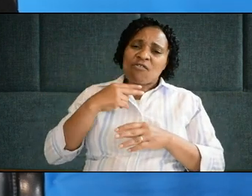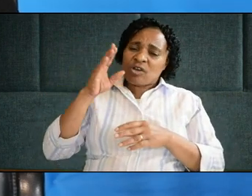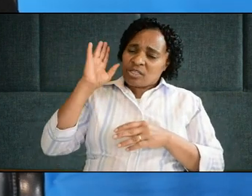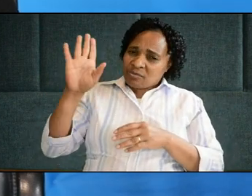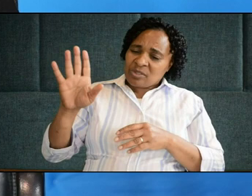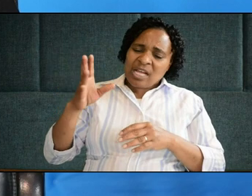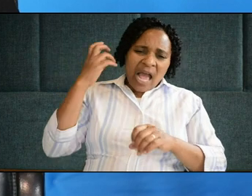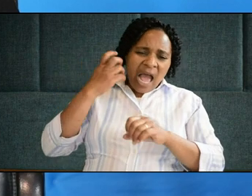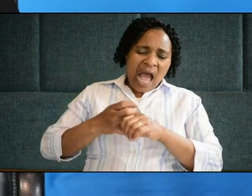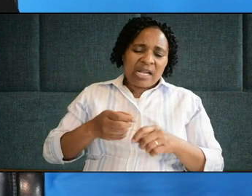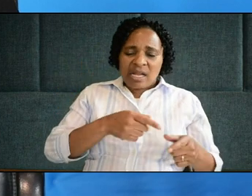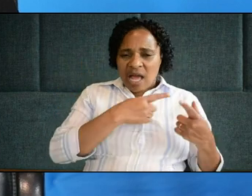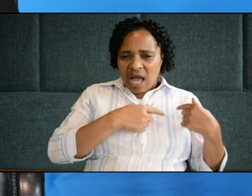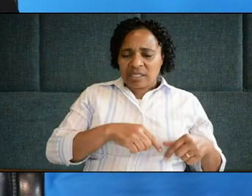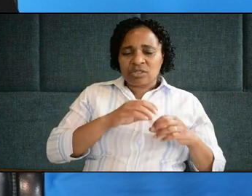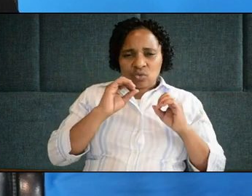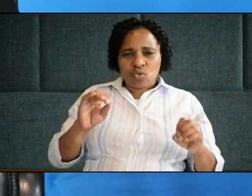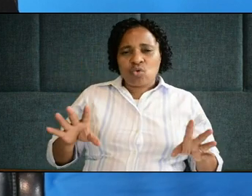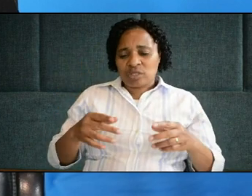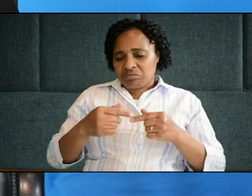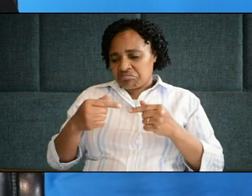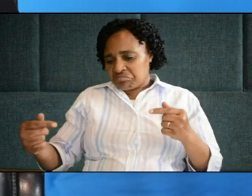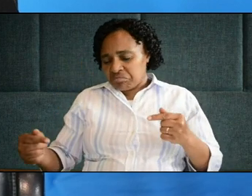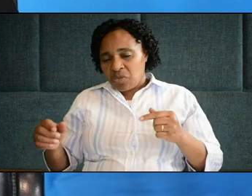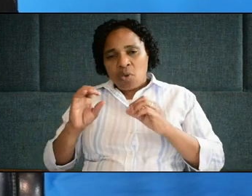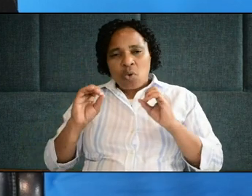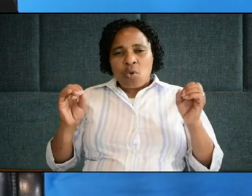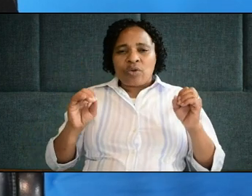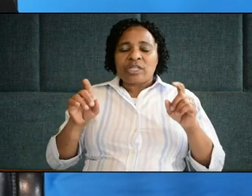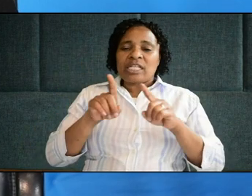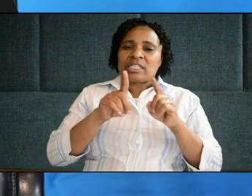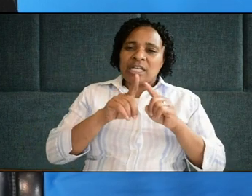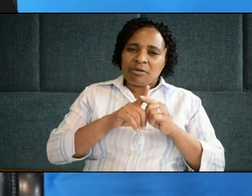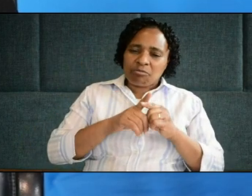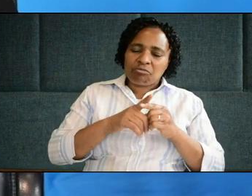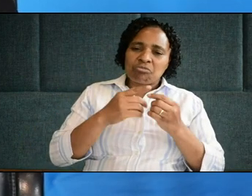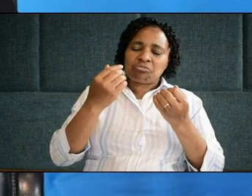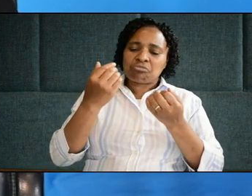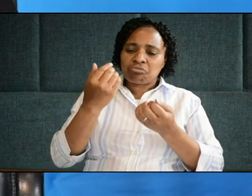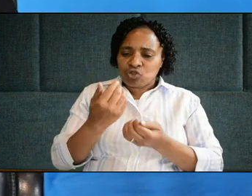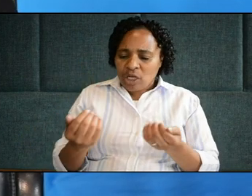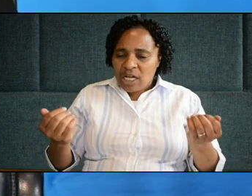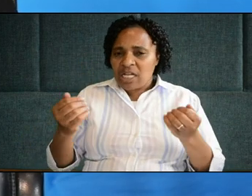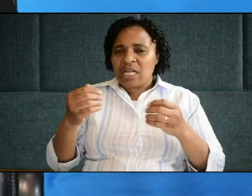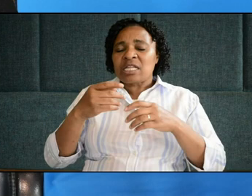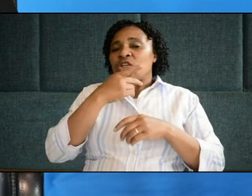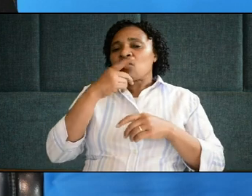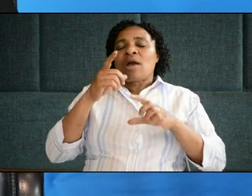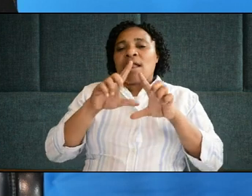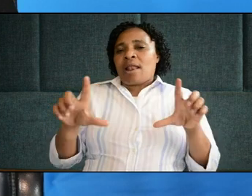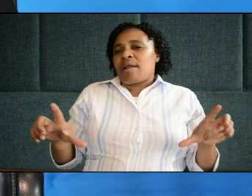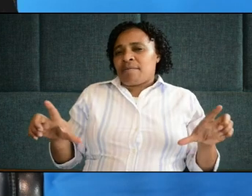not harden your hearts as in rebellion, as in the day of trial in the wilderness.